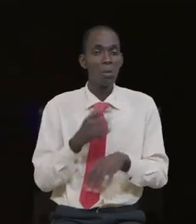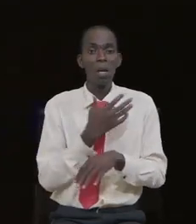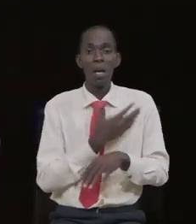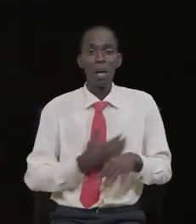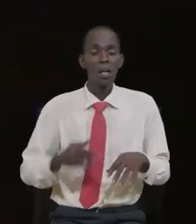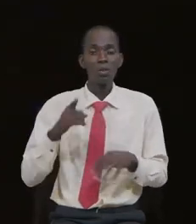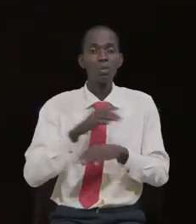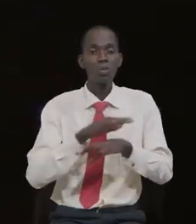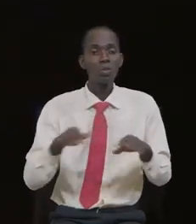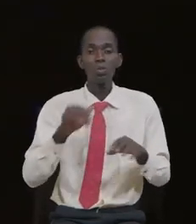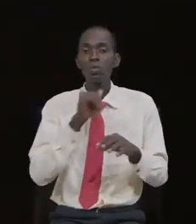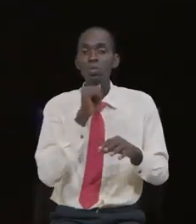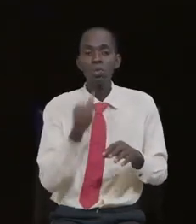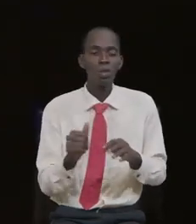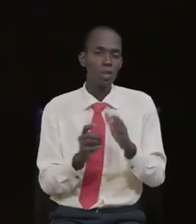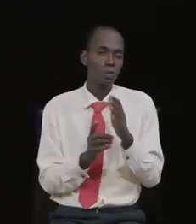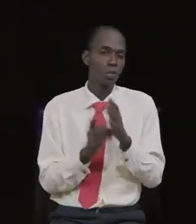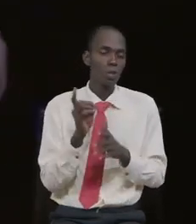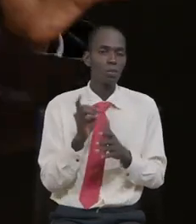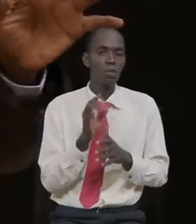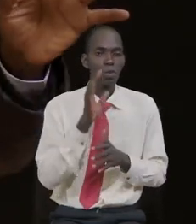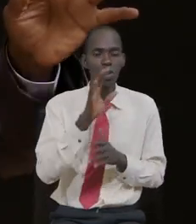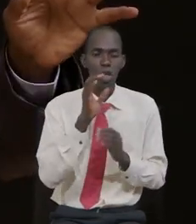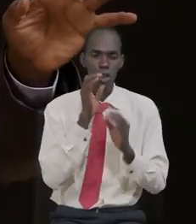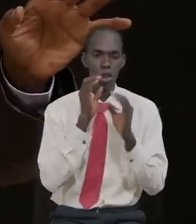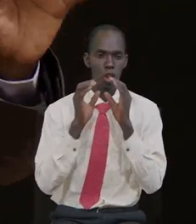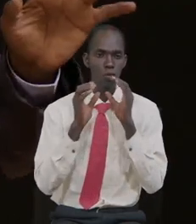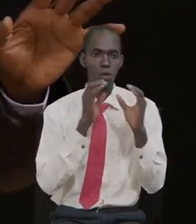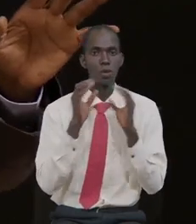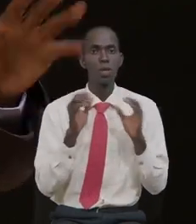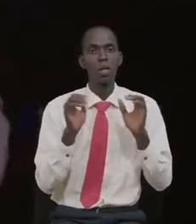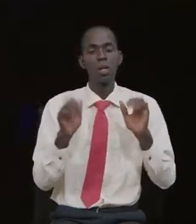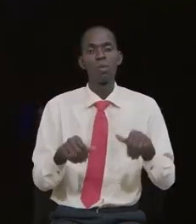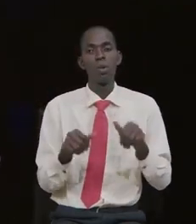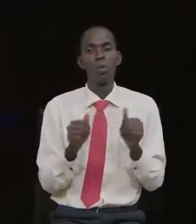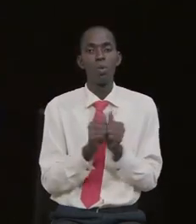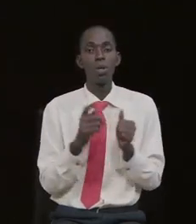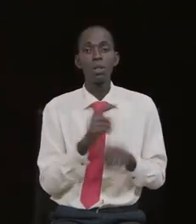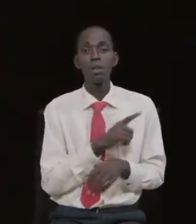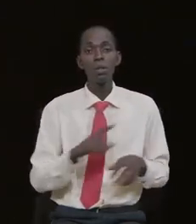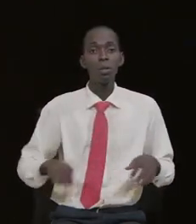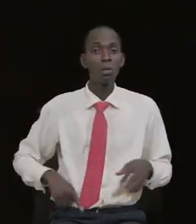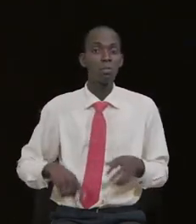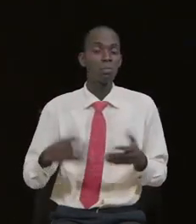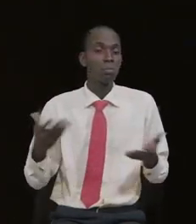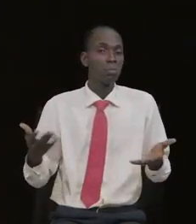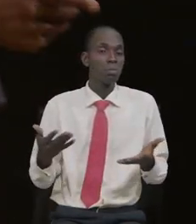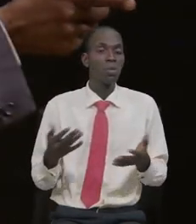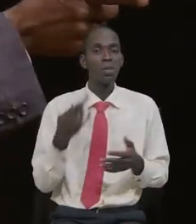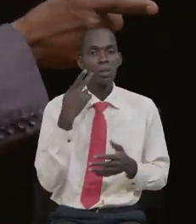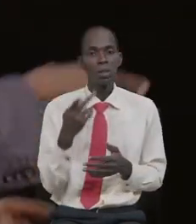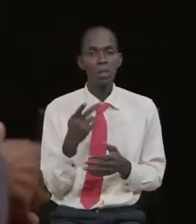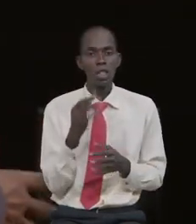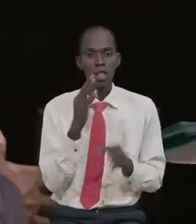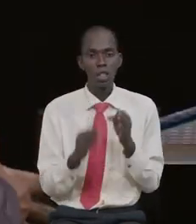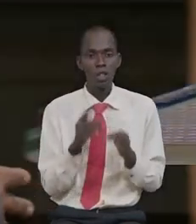your communication ability with the Lord. It may not come to you, but you see